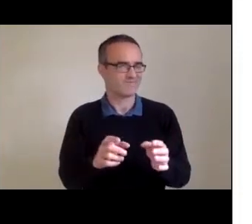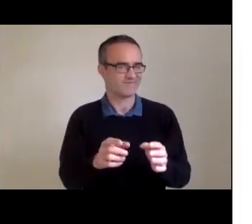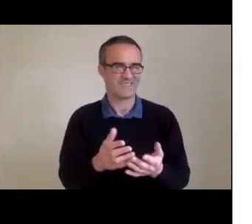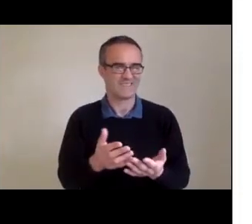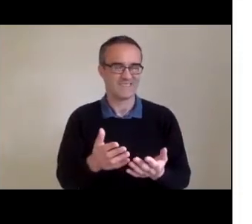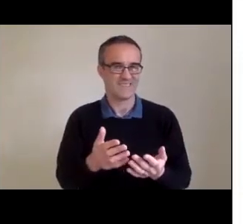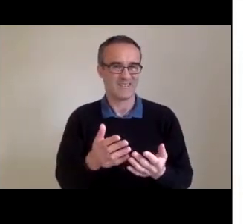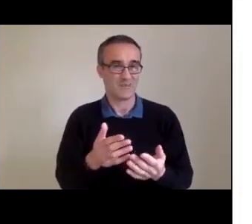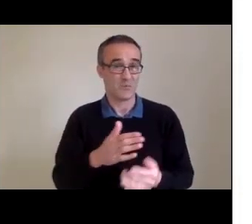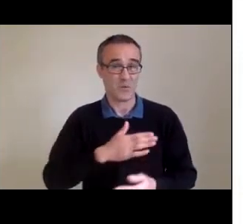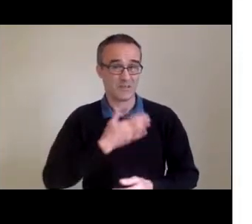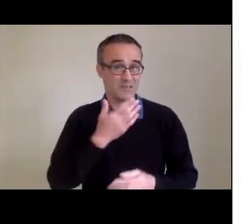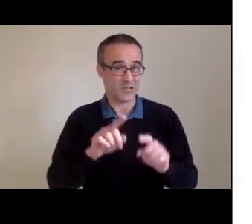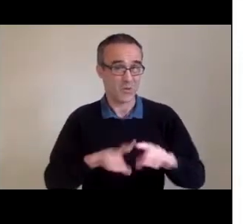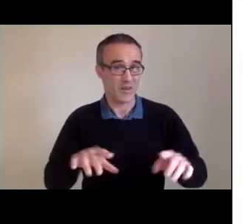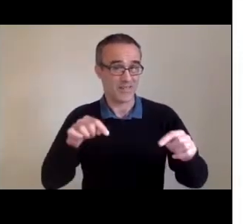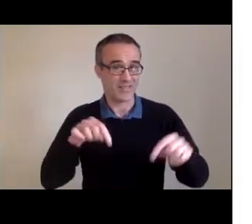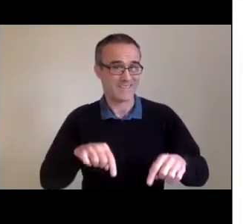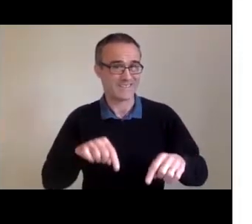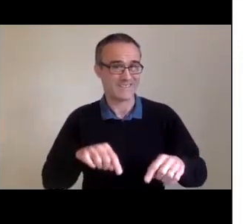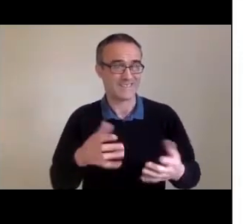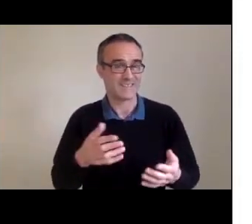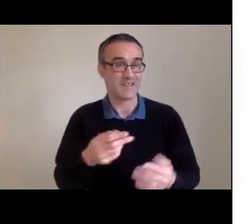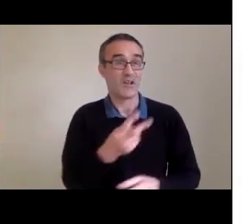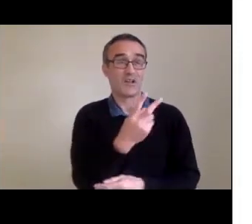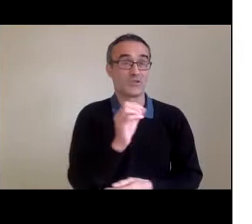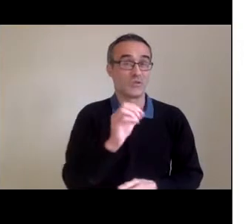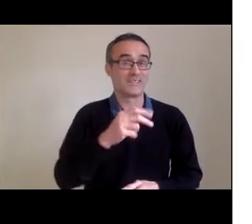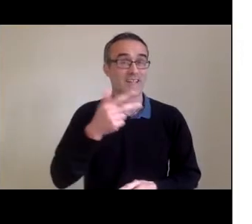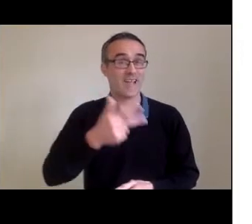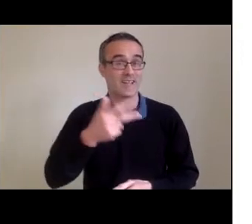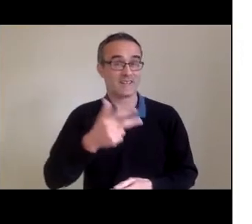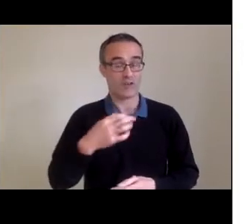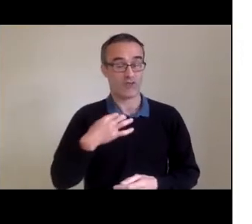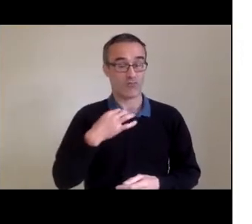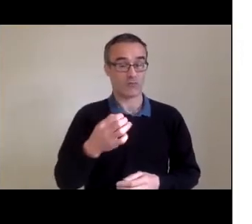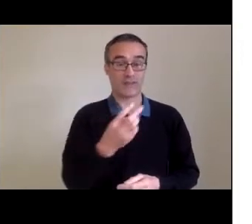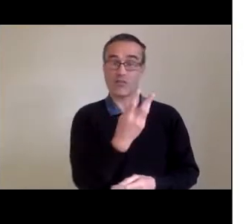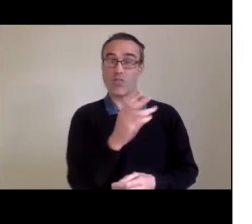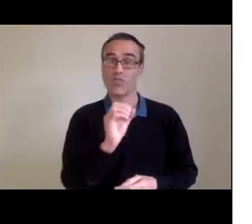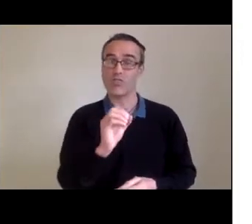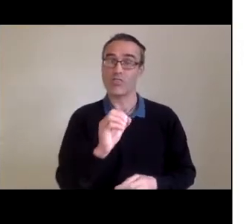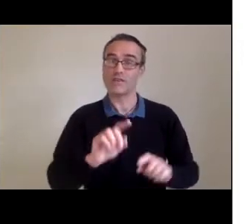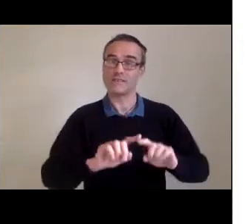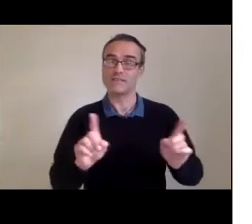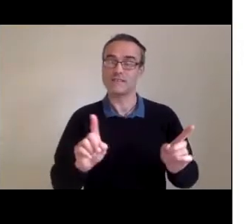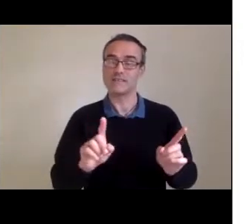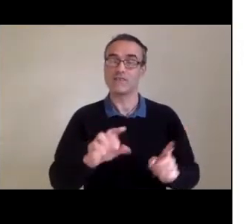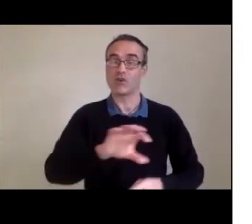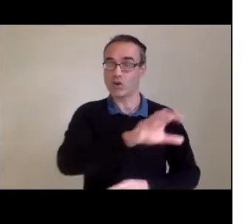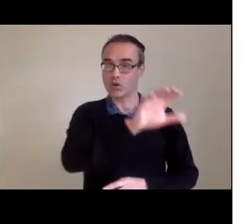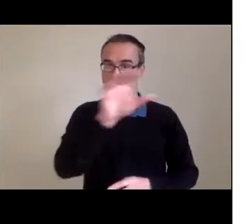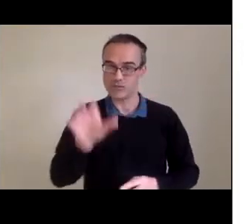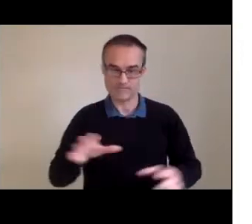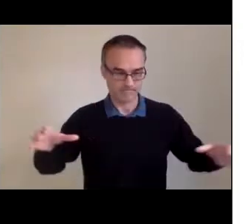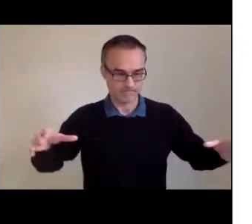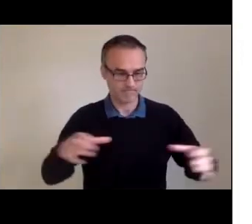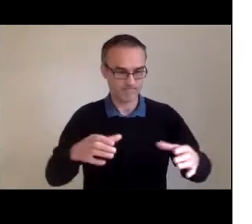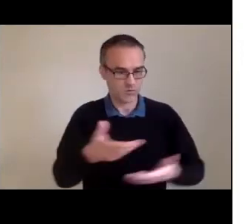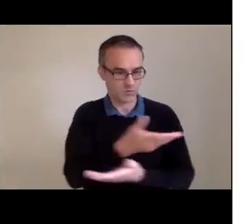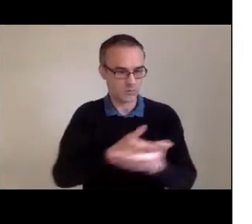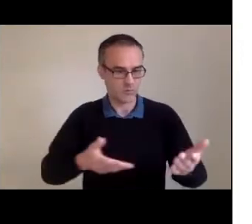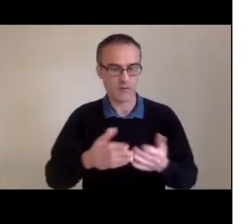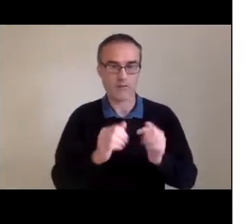formal launch, when in 2018, representatives from 30 Commonwealth nations gathered to discuss the value of forming